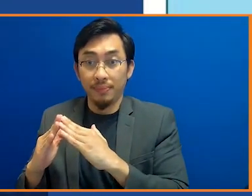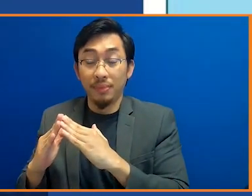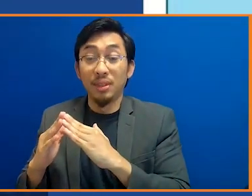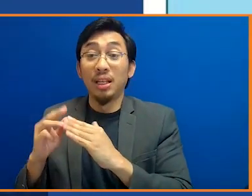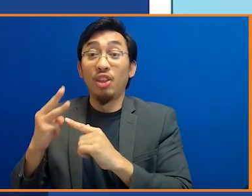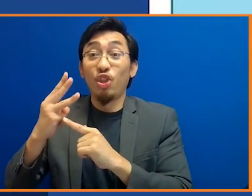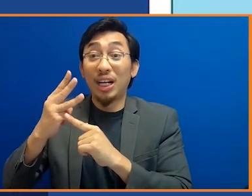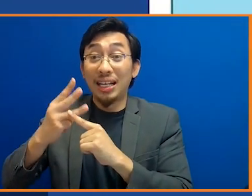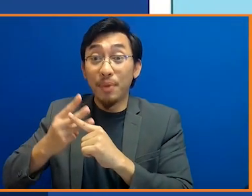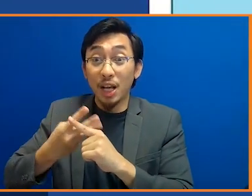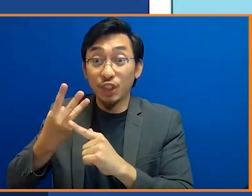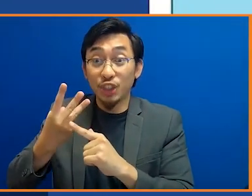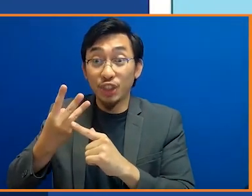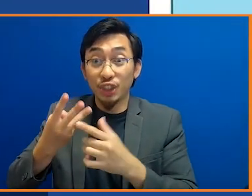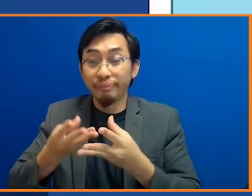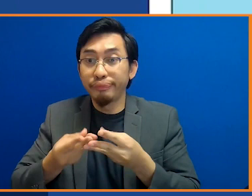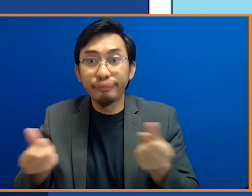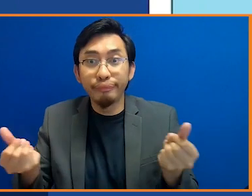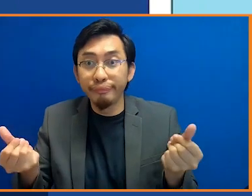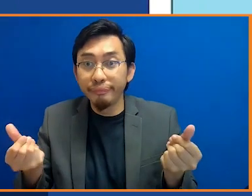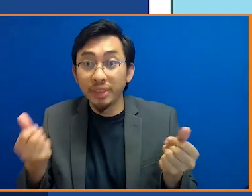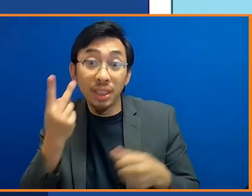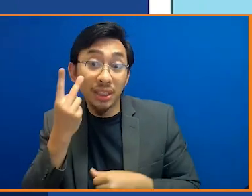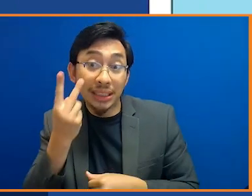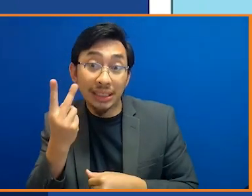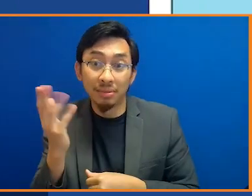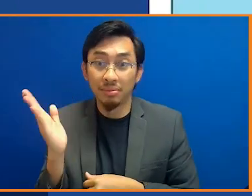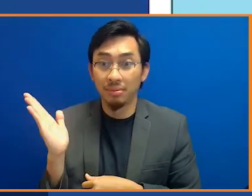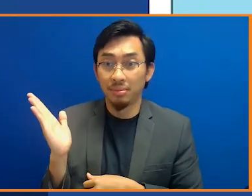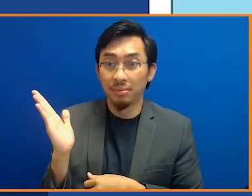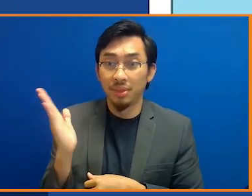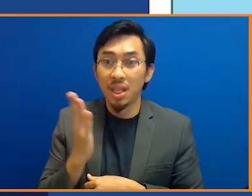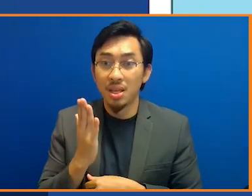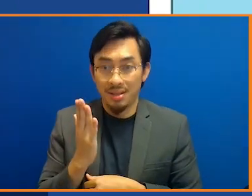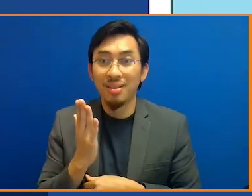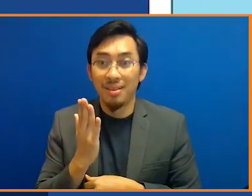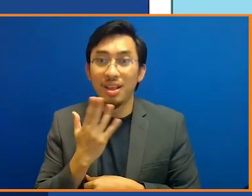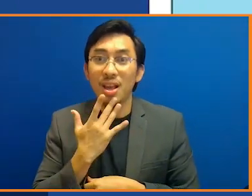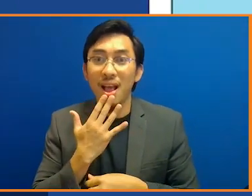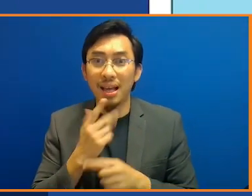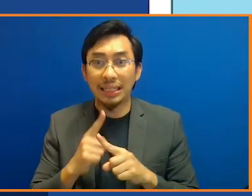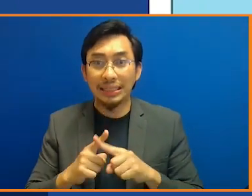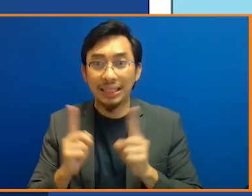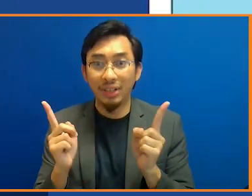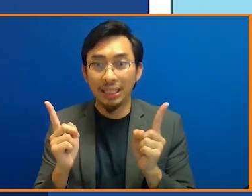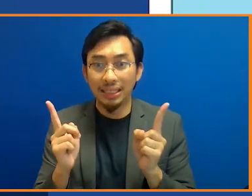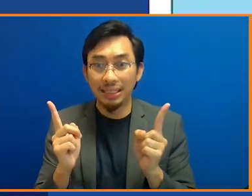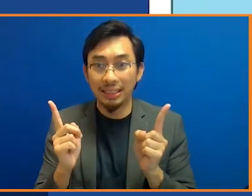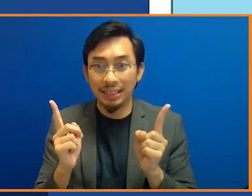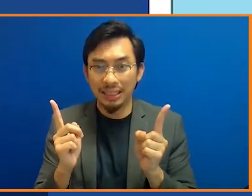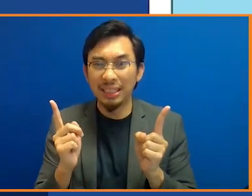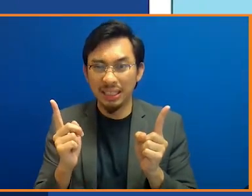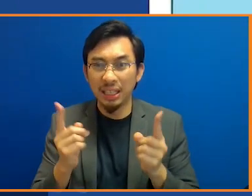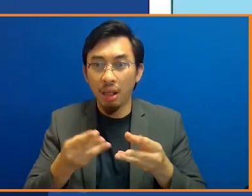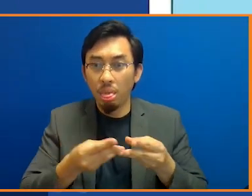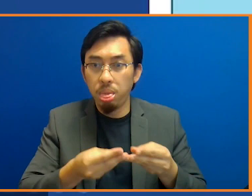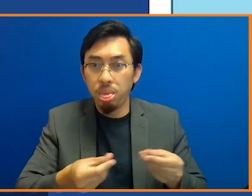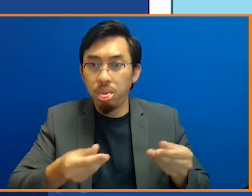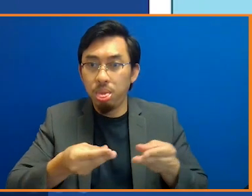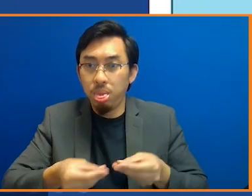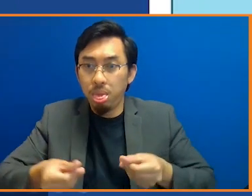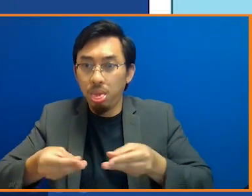on. But 3 months after tsunami, you can see that color disappeared, right? And even